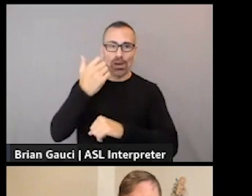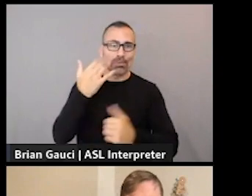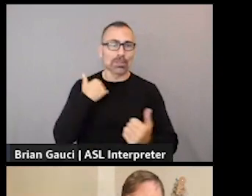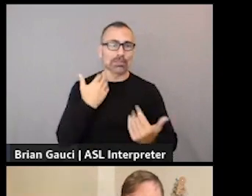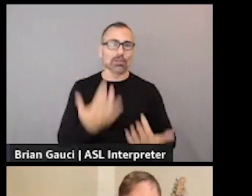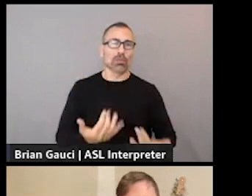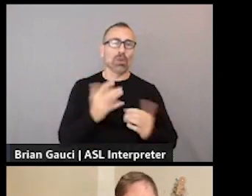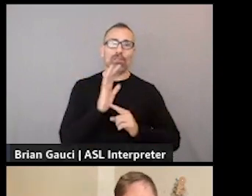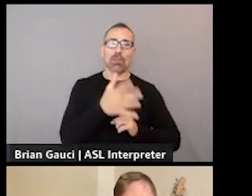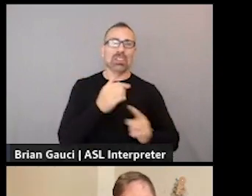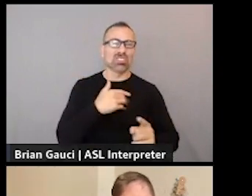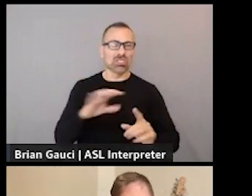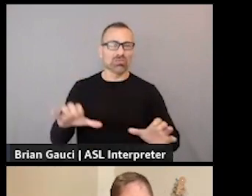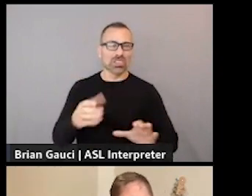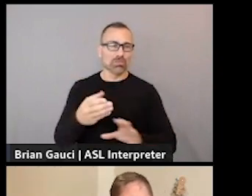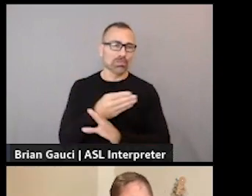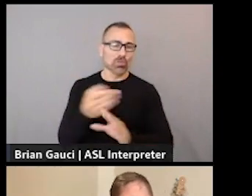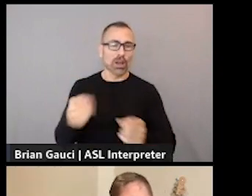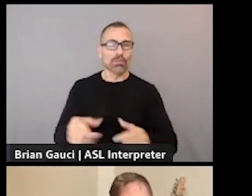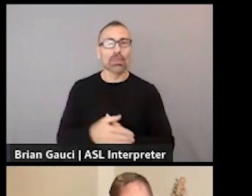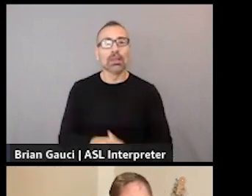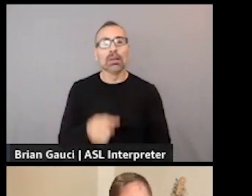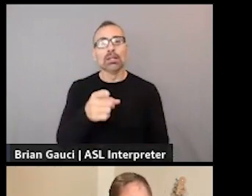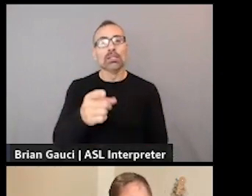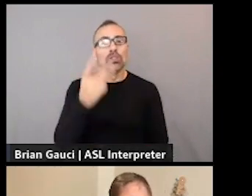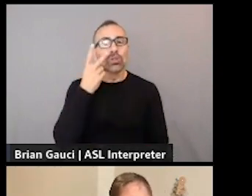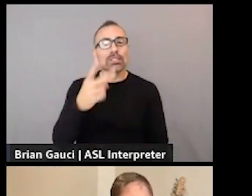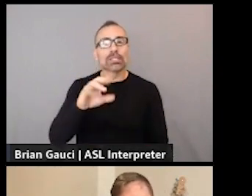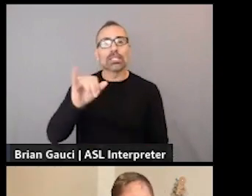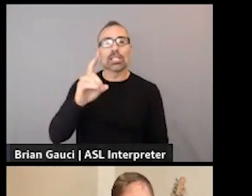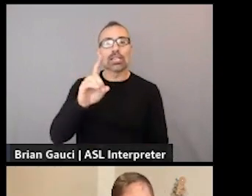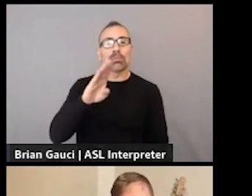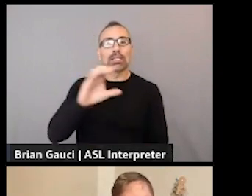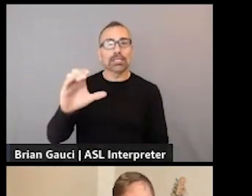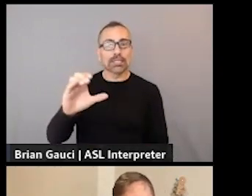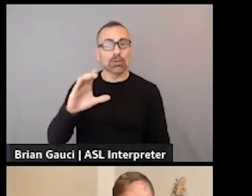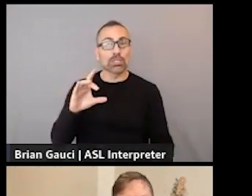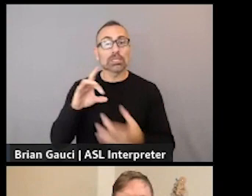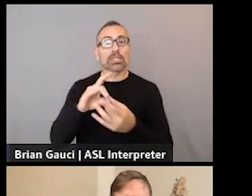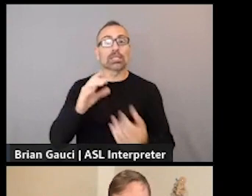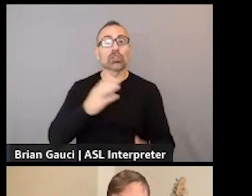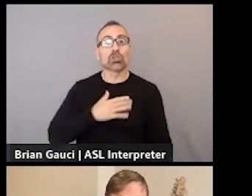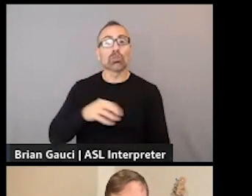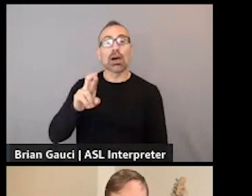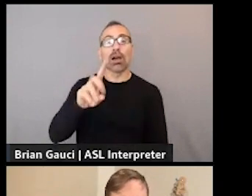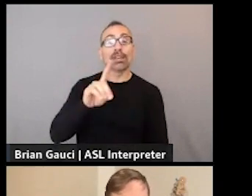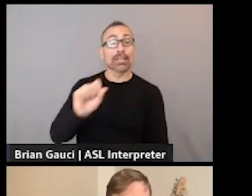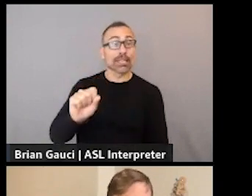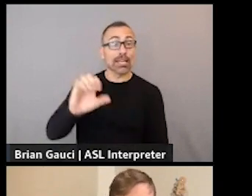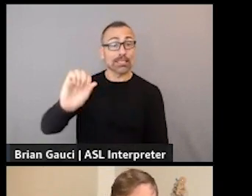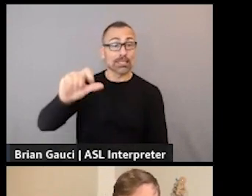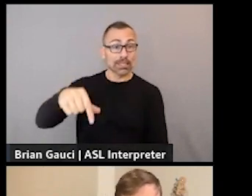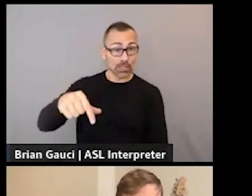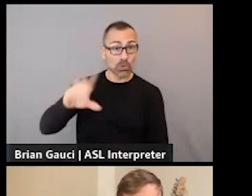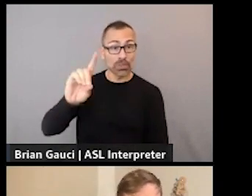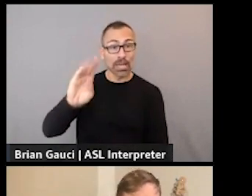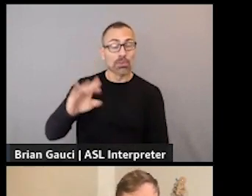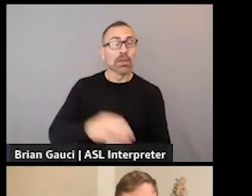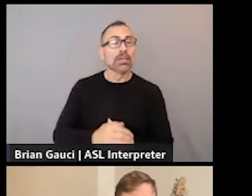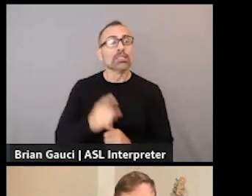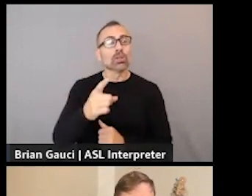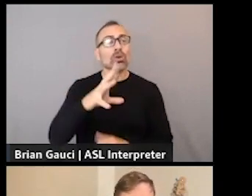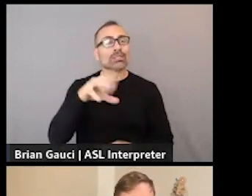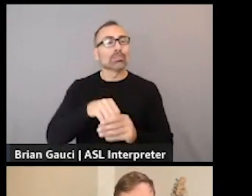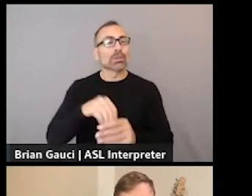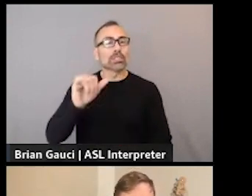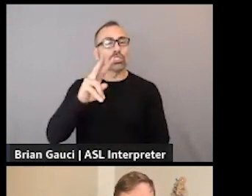a JDBC driver that's connected up to my RDS MySQL database. For those of you who don't know, it's built in Java. It's just a connector. And